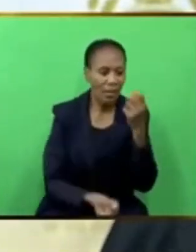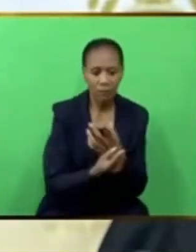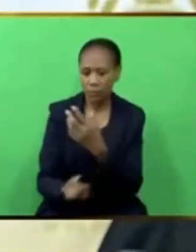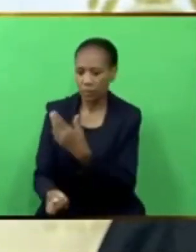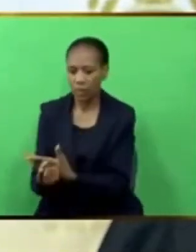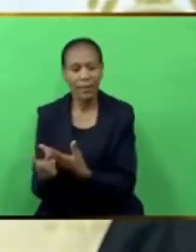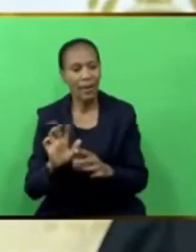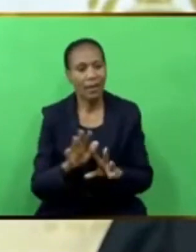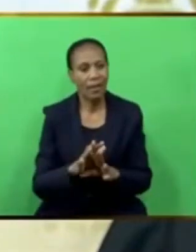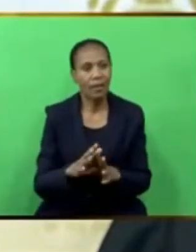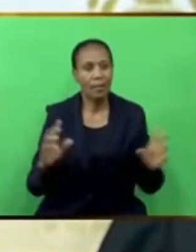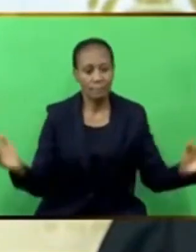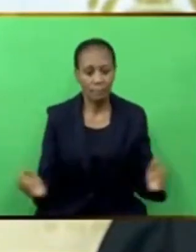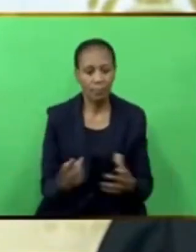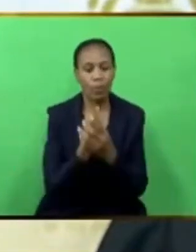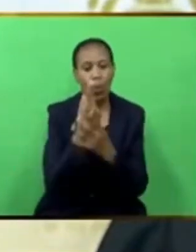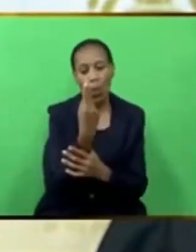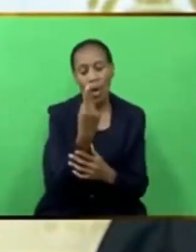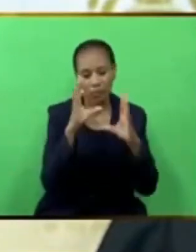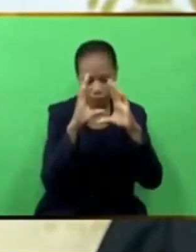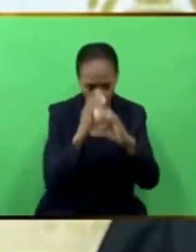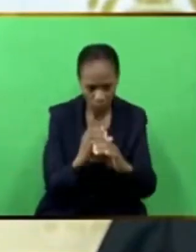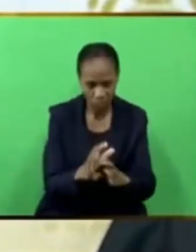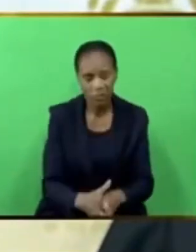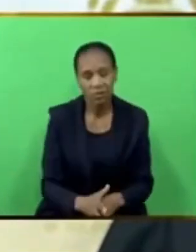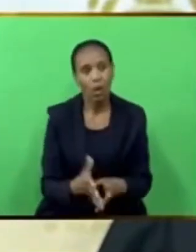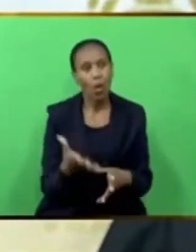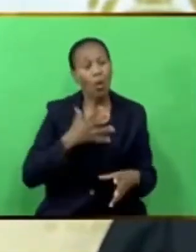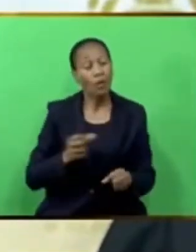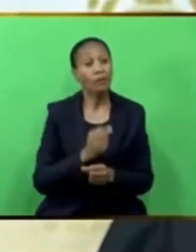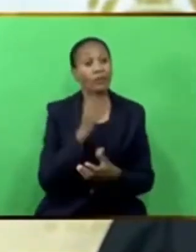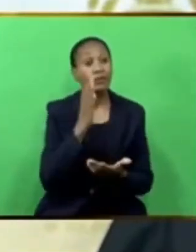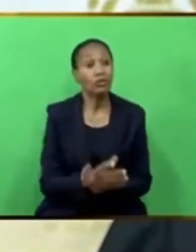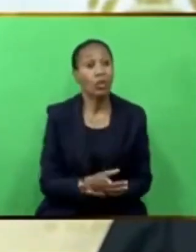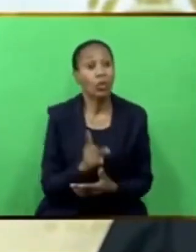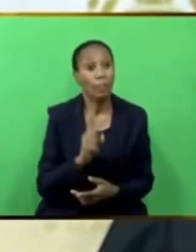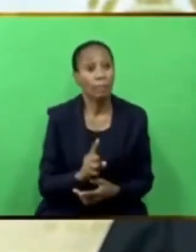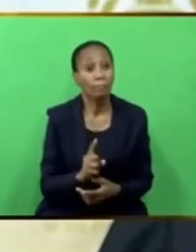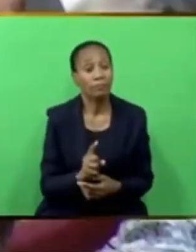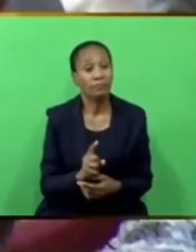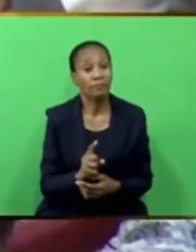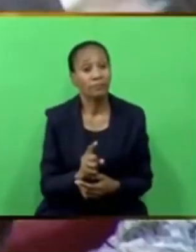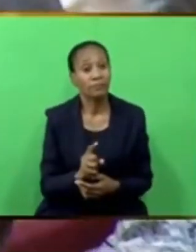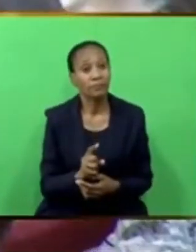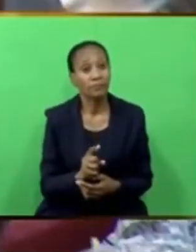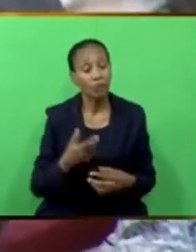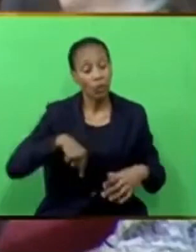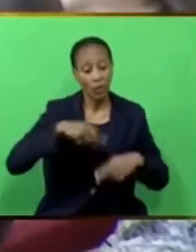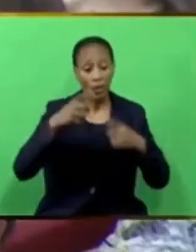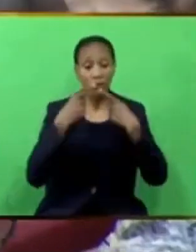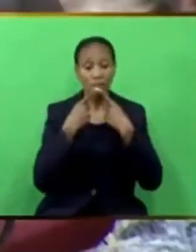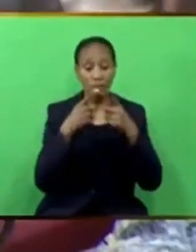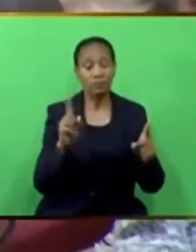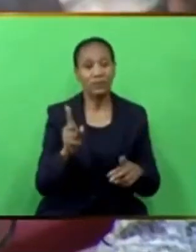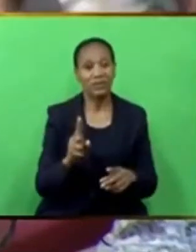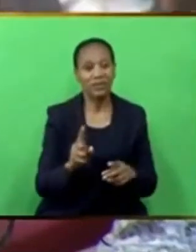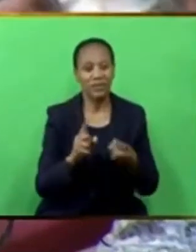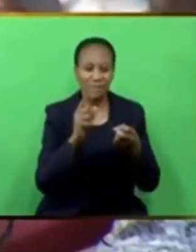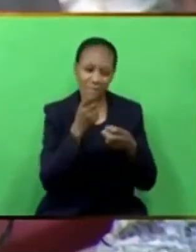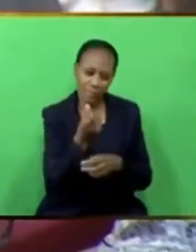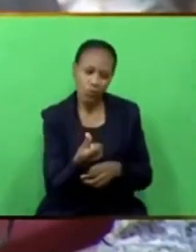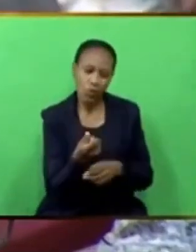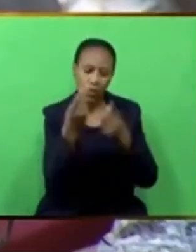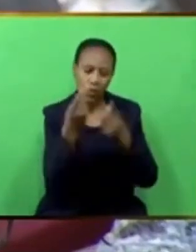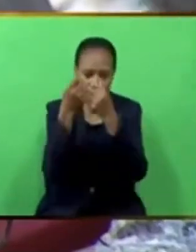to fast-track delivery, particularly of blended finance arrangements. We are introducing several